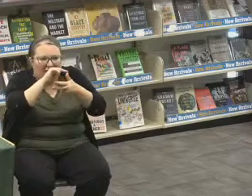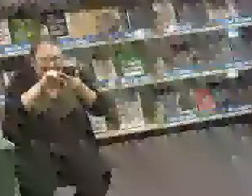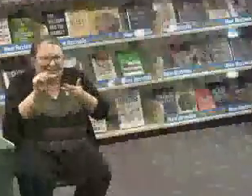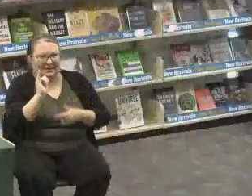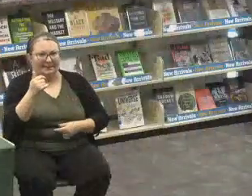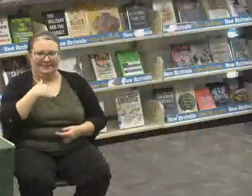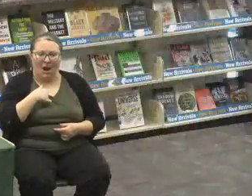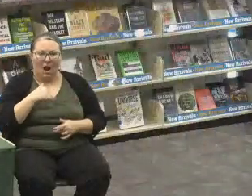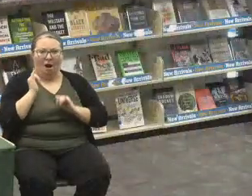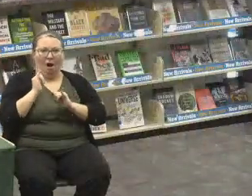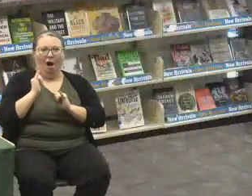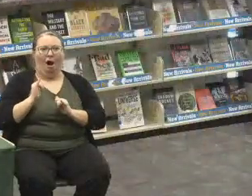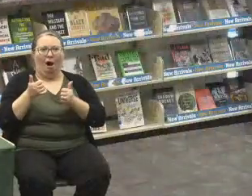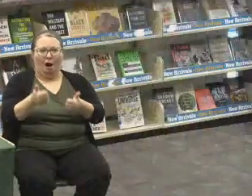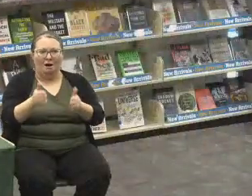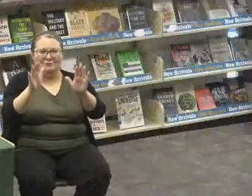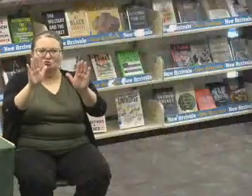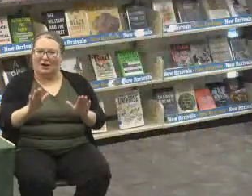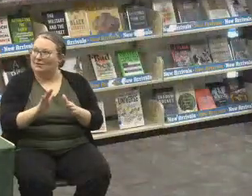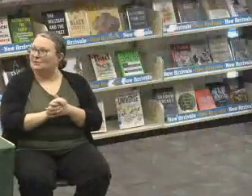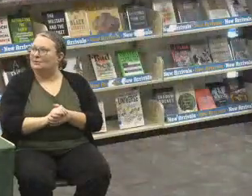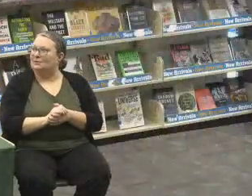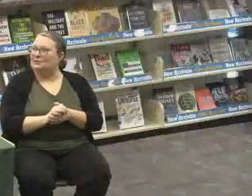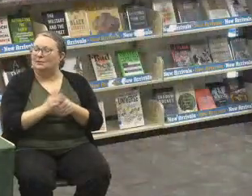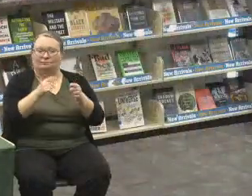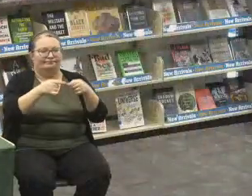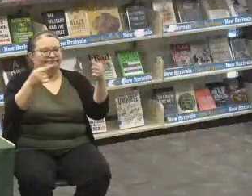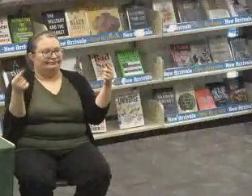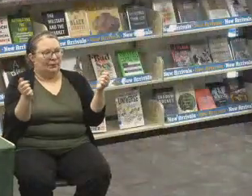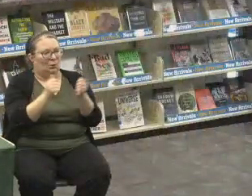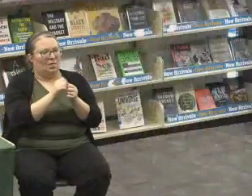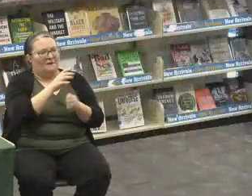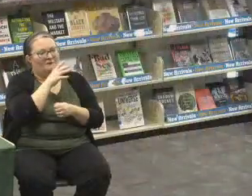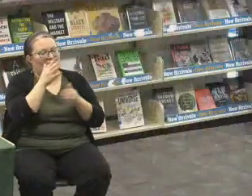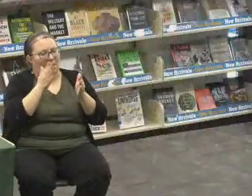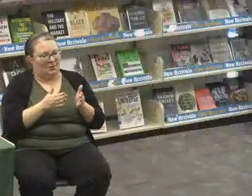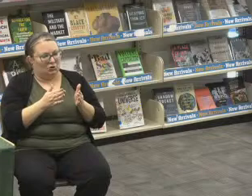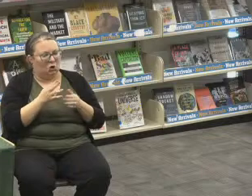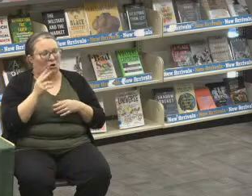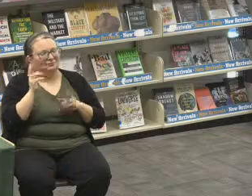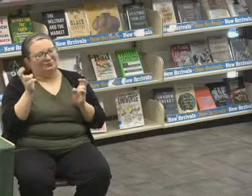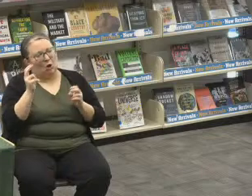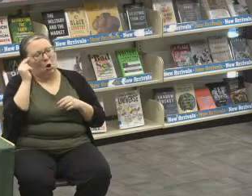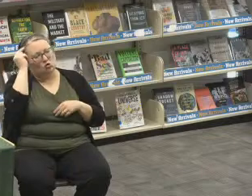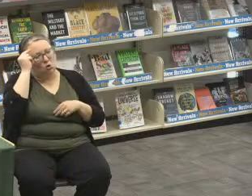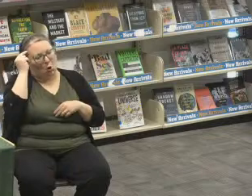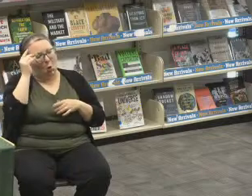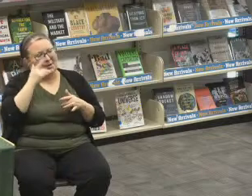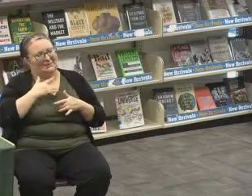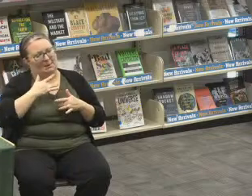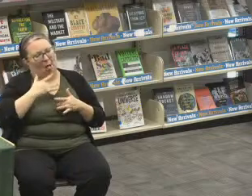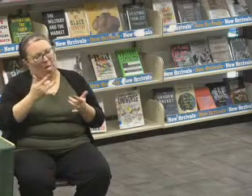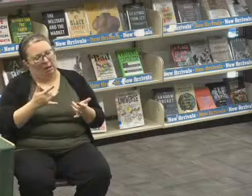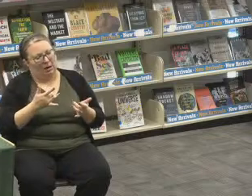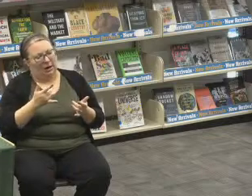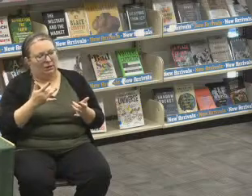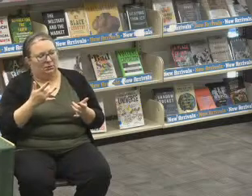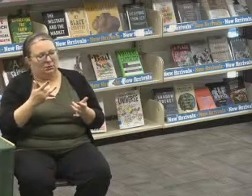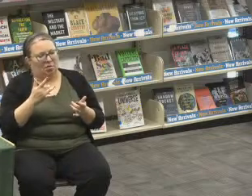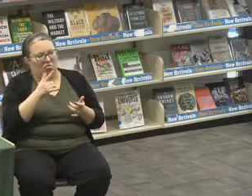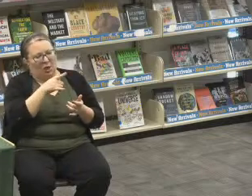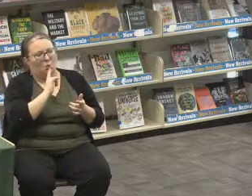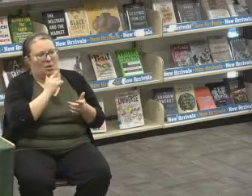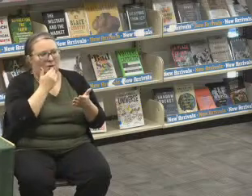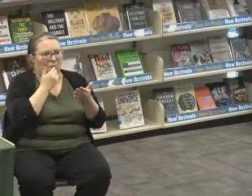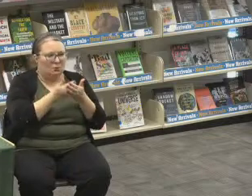as I am. Hooray. Let's contrast these with the farmers. These are what we might call today neurotypical. Let's see some of the things that they're